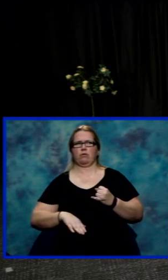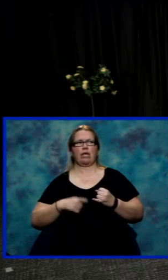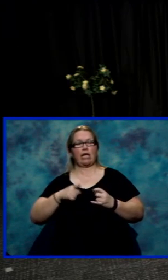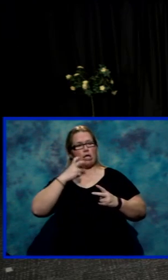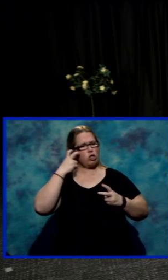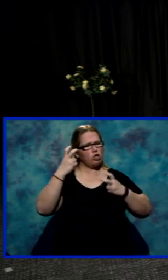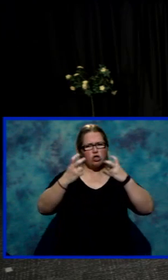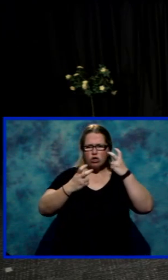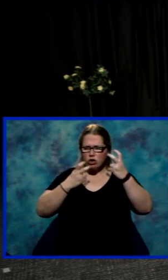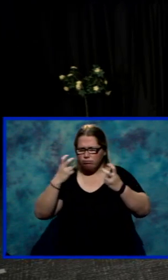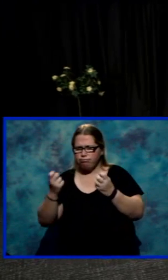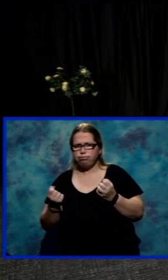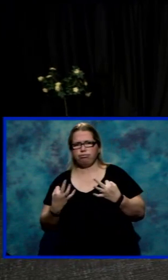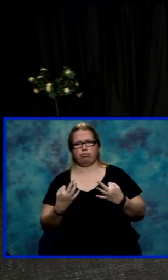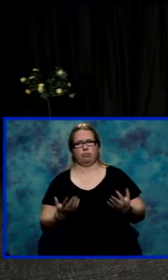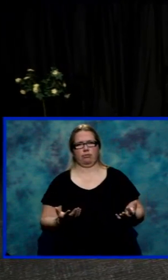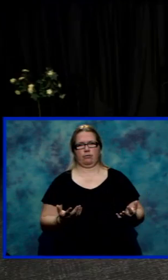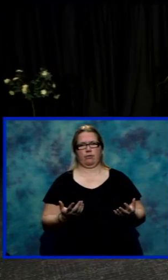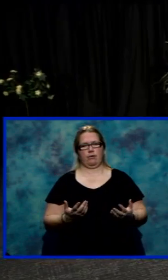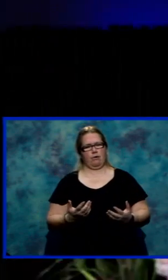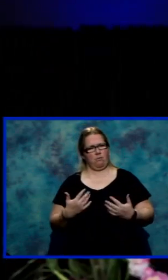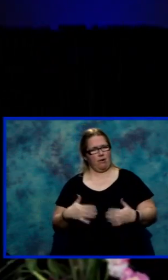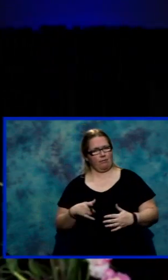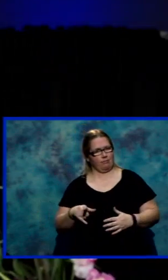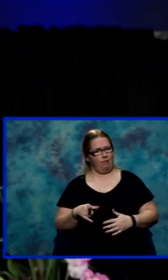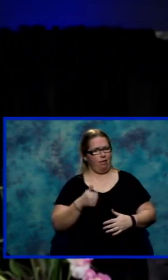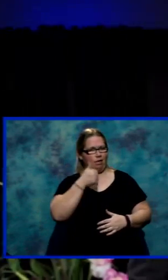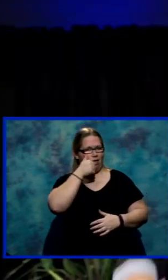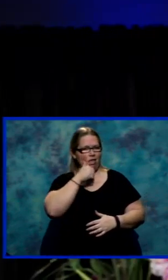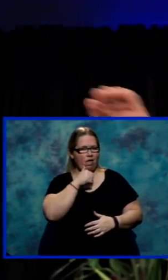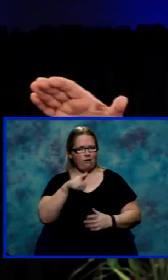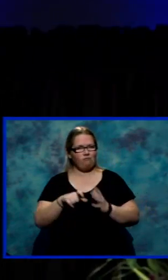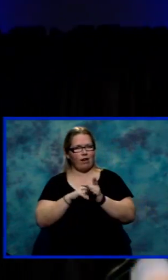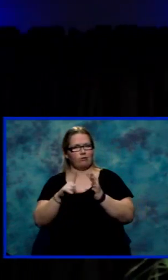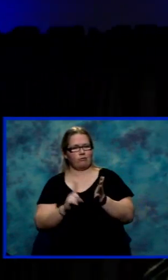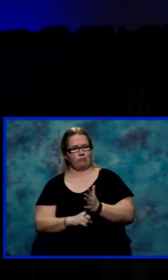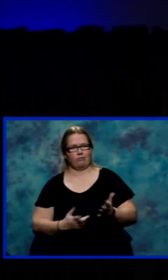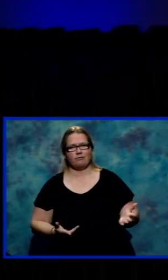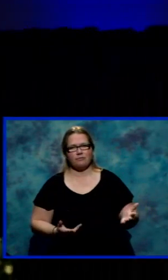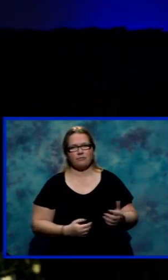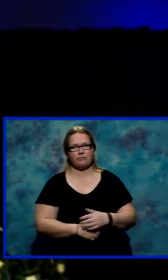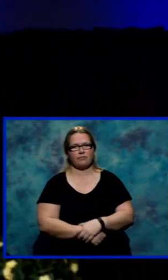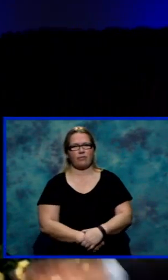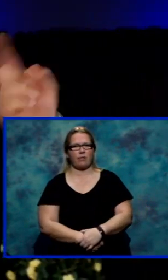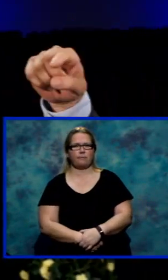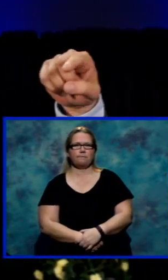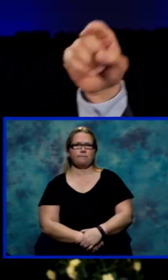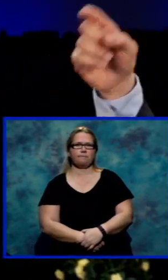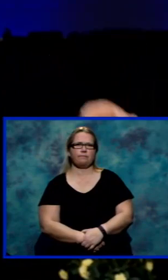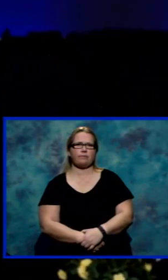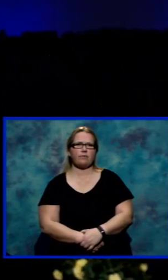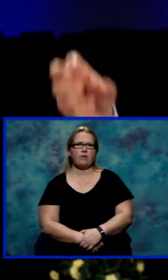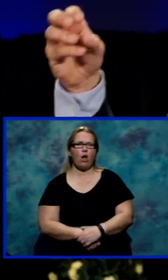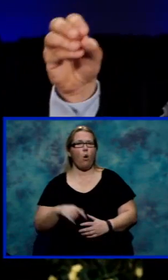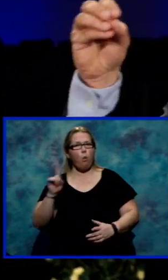not find the household gods. She's a piece of work, isn't she? She's fantastic. And the other thing that we need